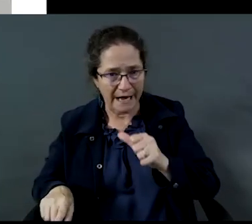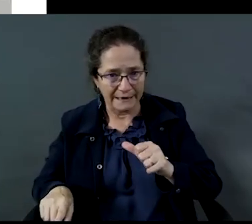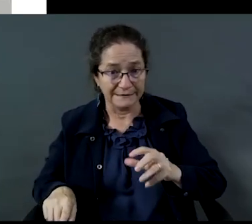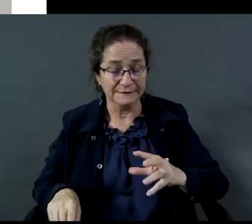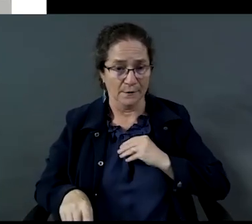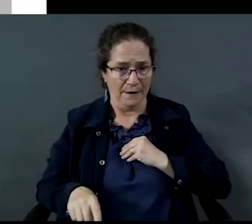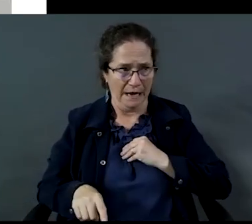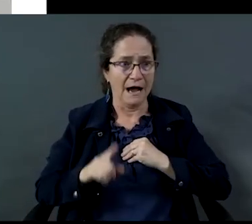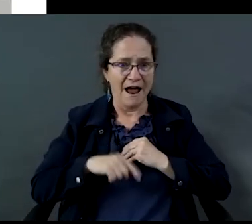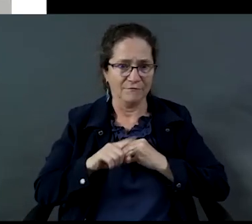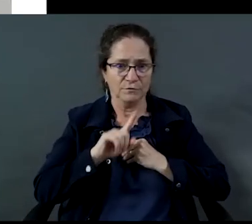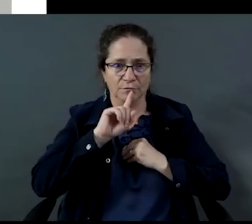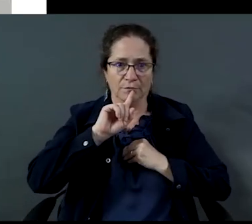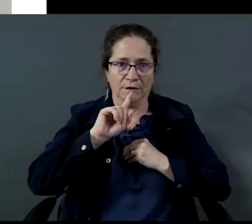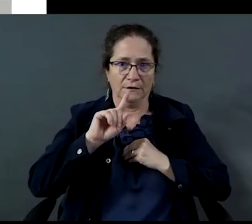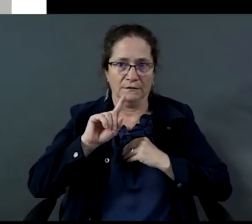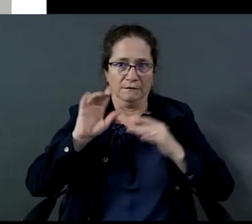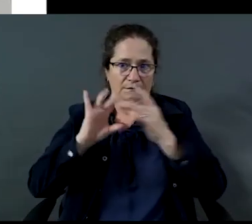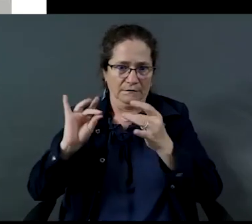You never get both.